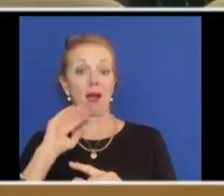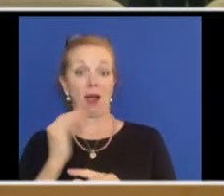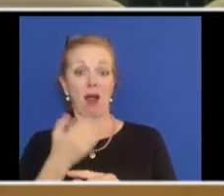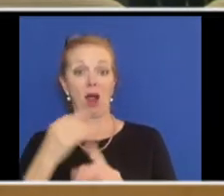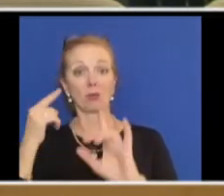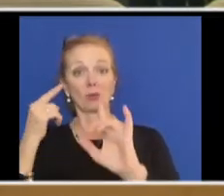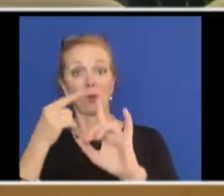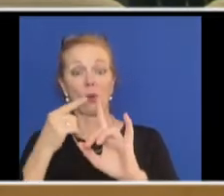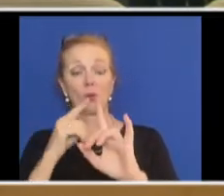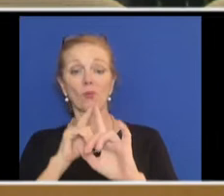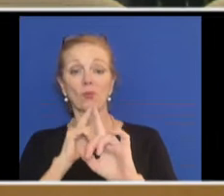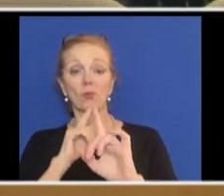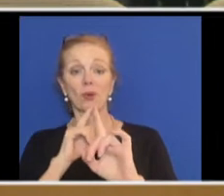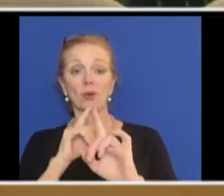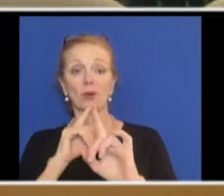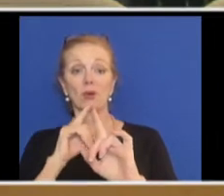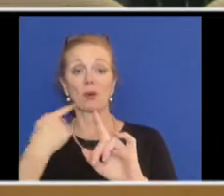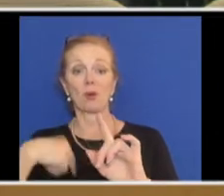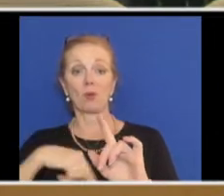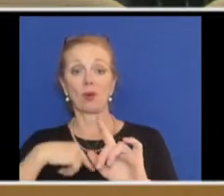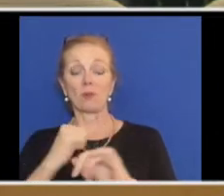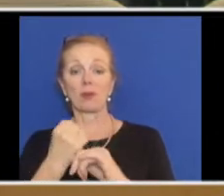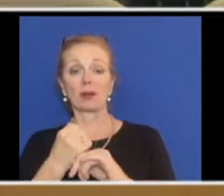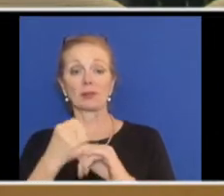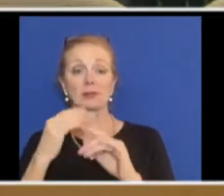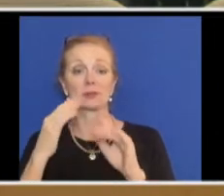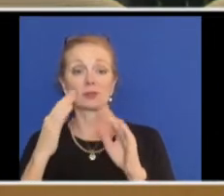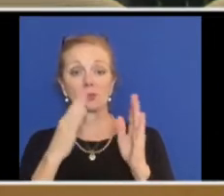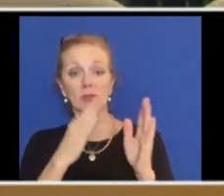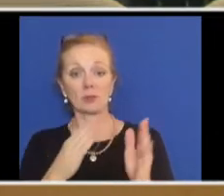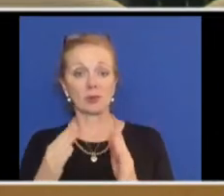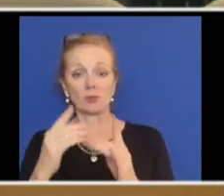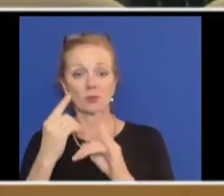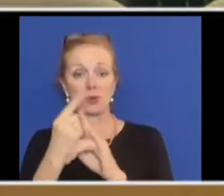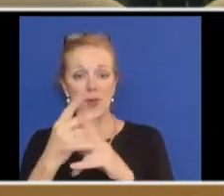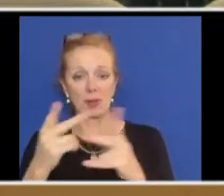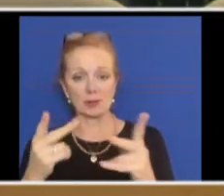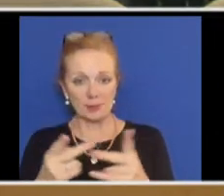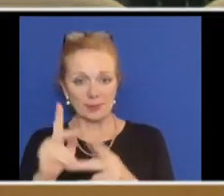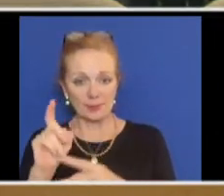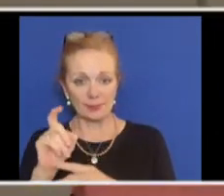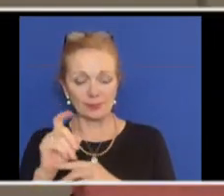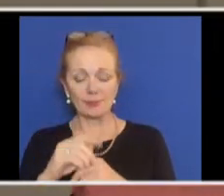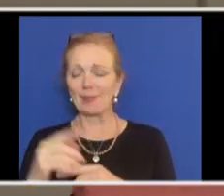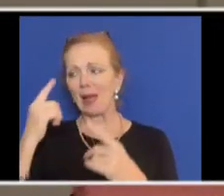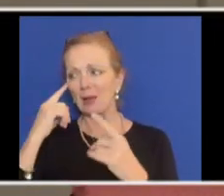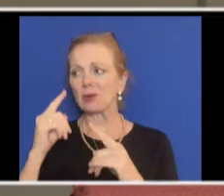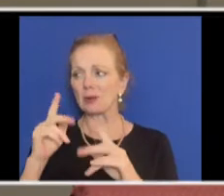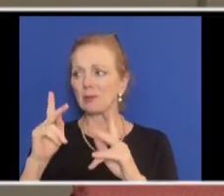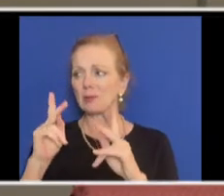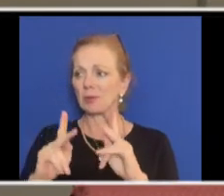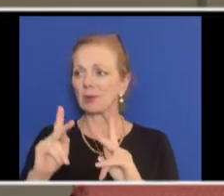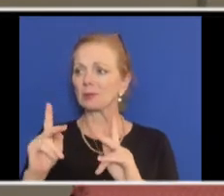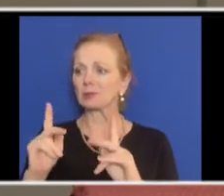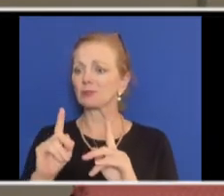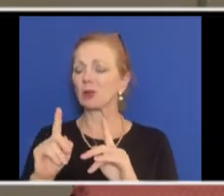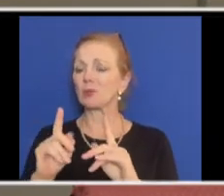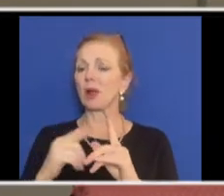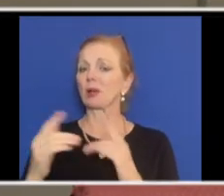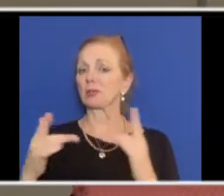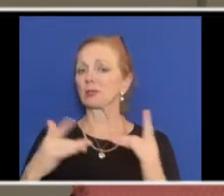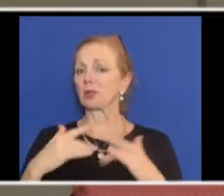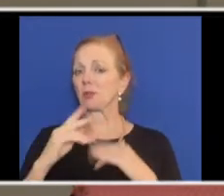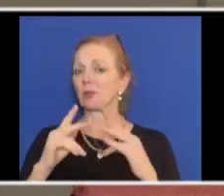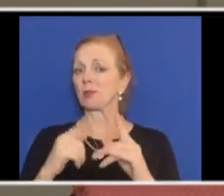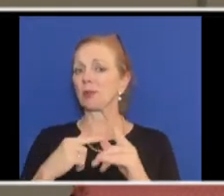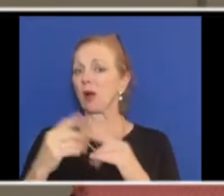we've got to are we making strategic decisions to put them in the right places and I would agree that people are coming I'm also concerned about the people